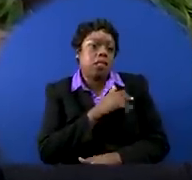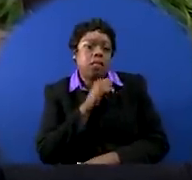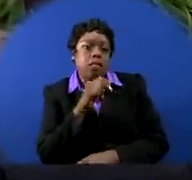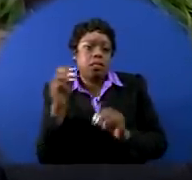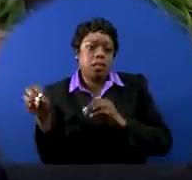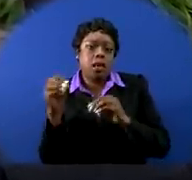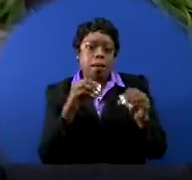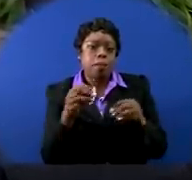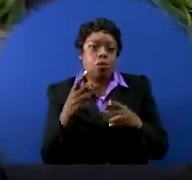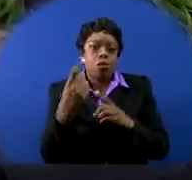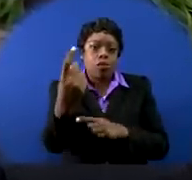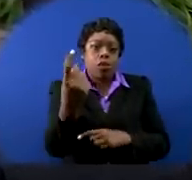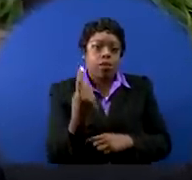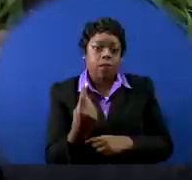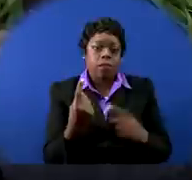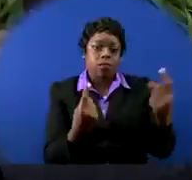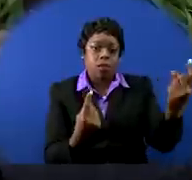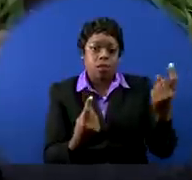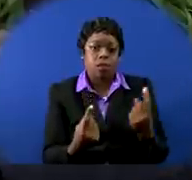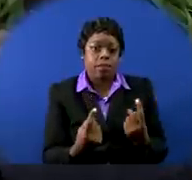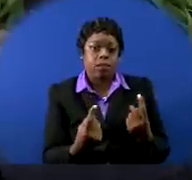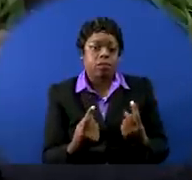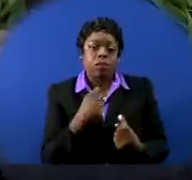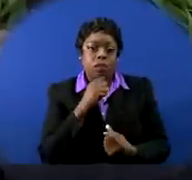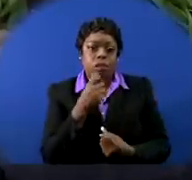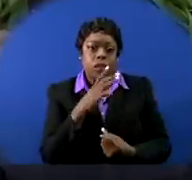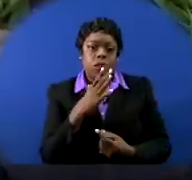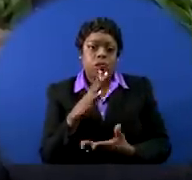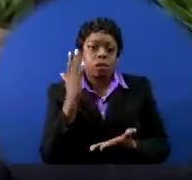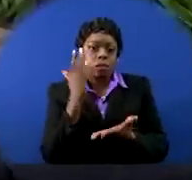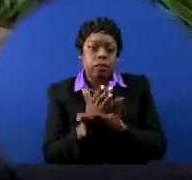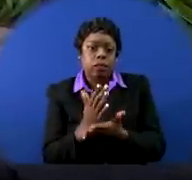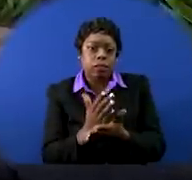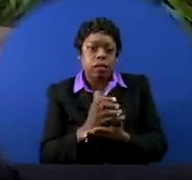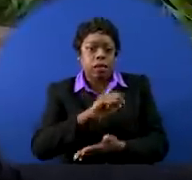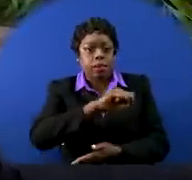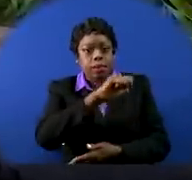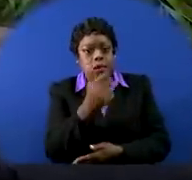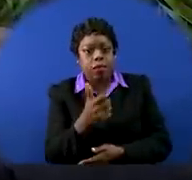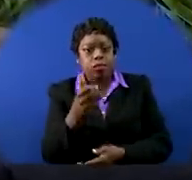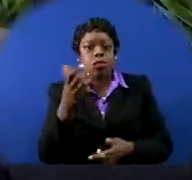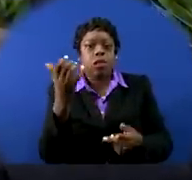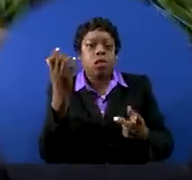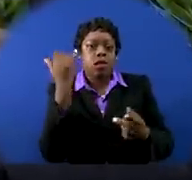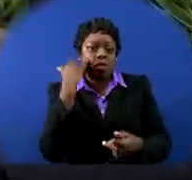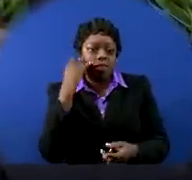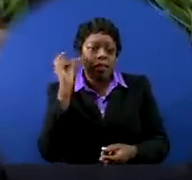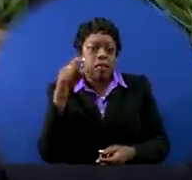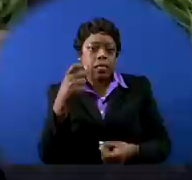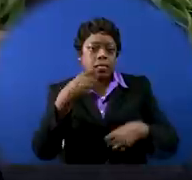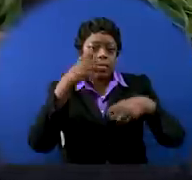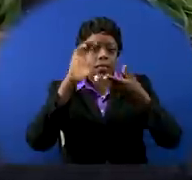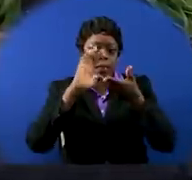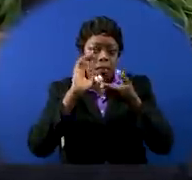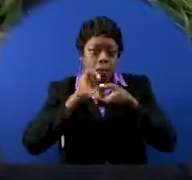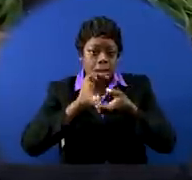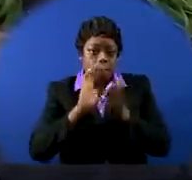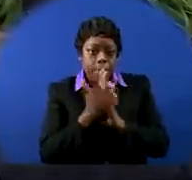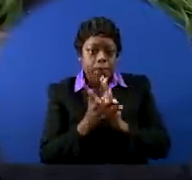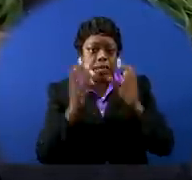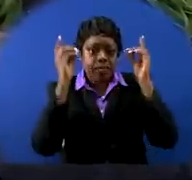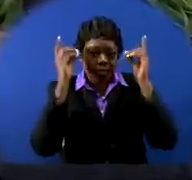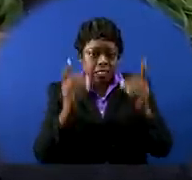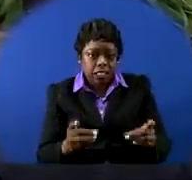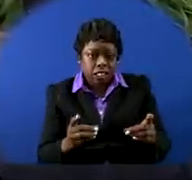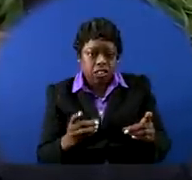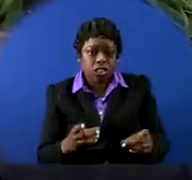want to distract. Don't want to disturb anybody else who needs to make a decision on this Sunday afternoon. Who else needs to come? Sister, am I waiting